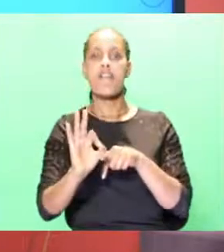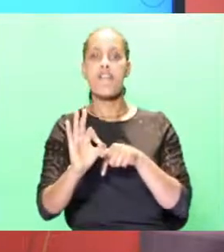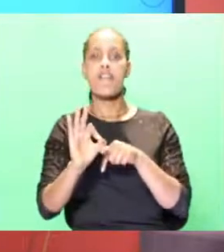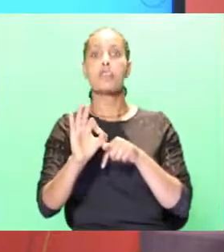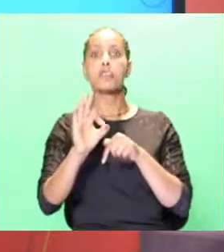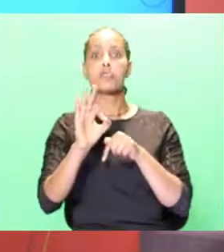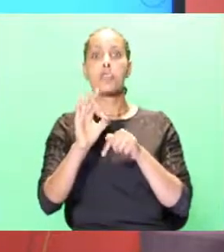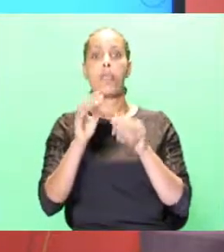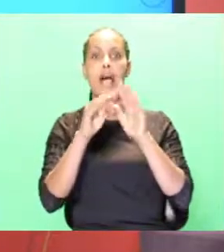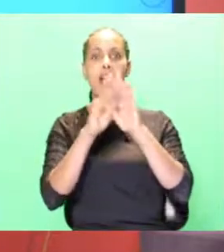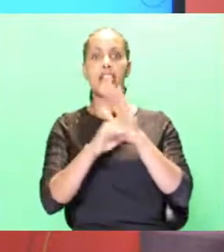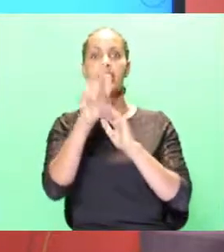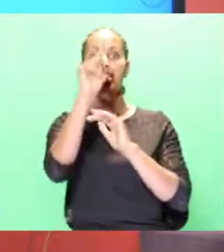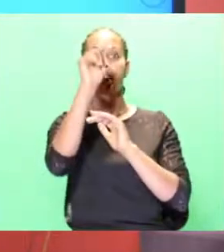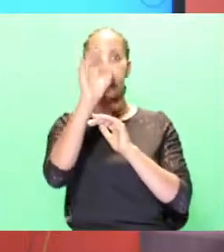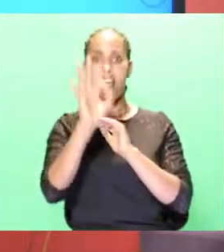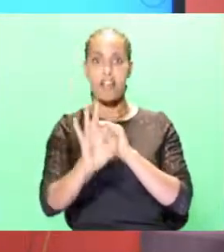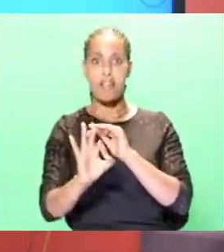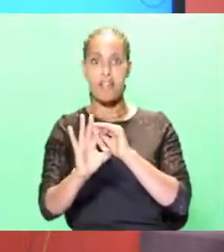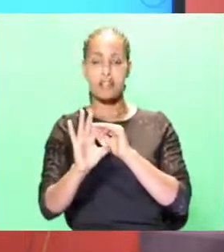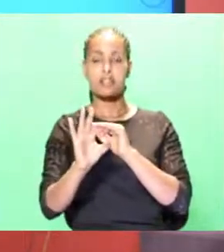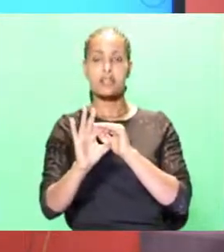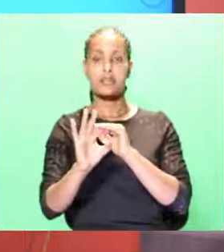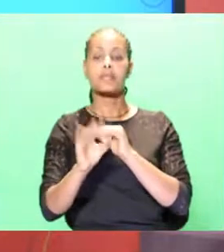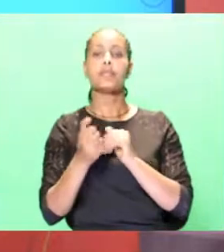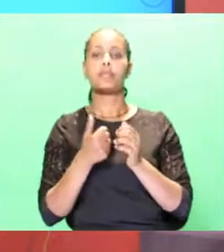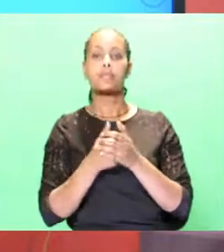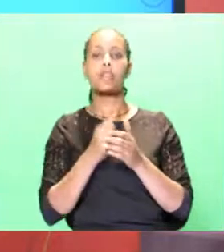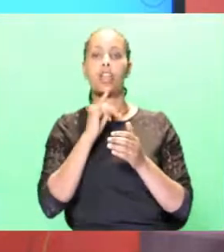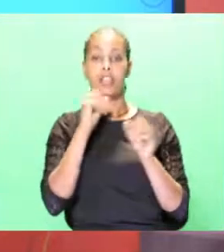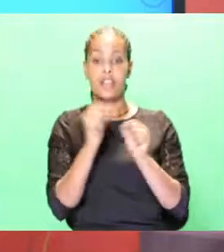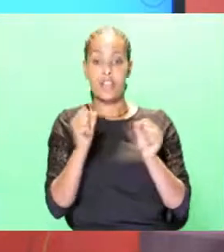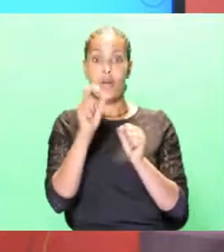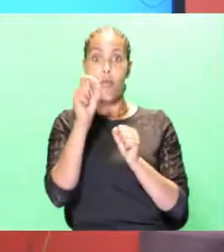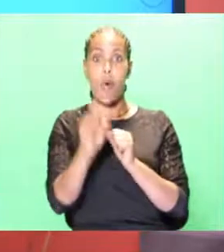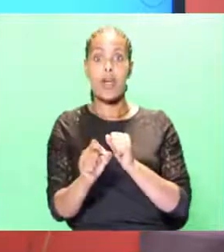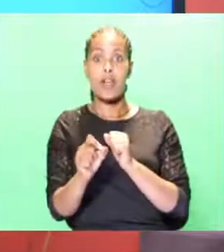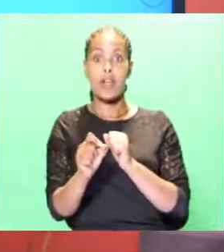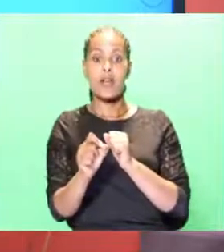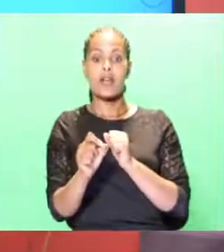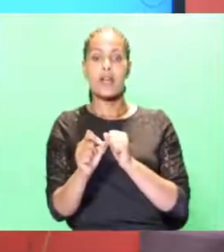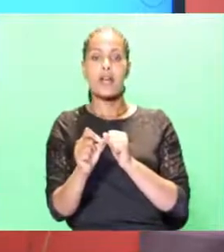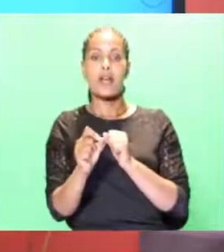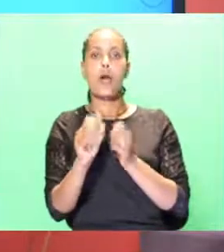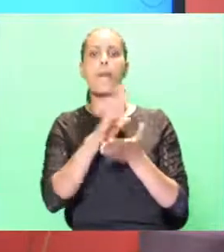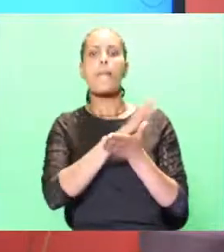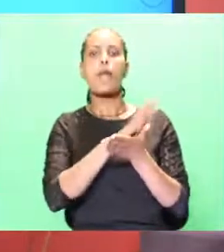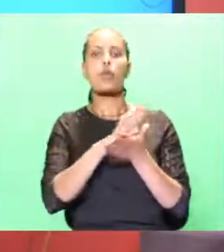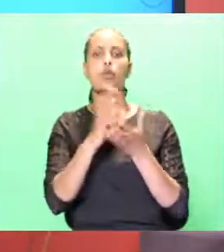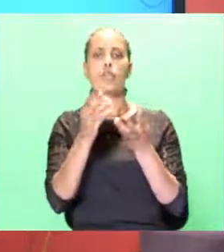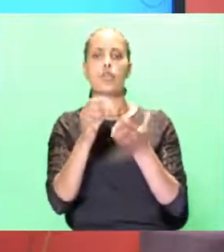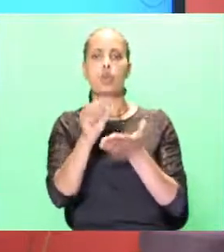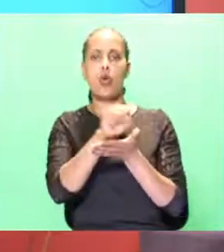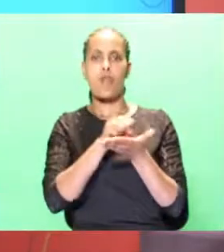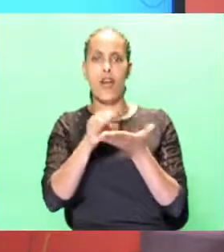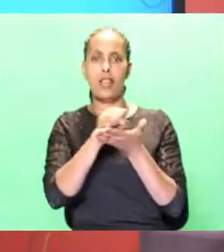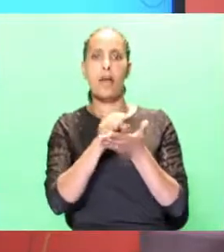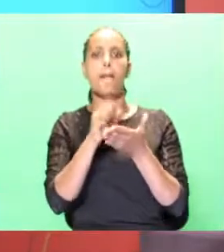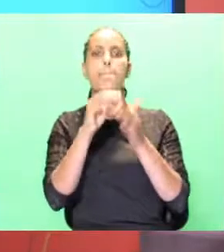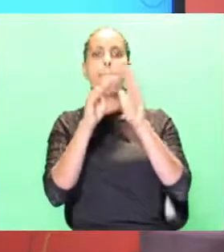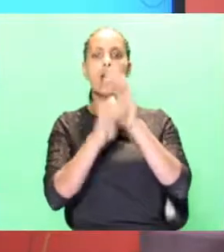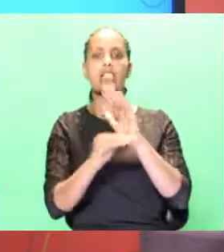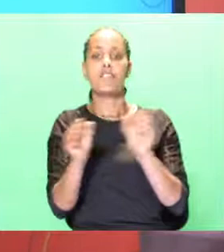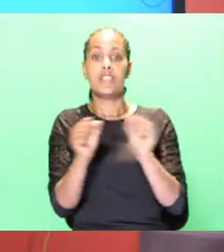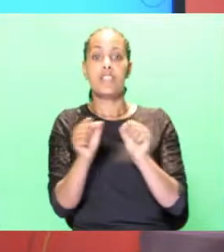F minus Tf. T naught F is freezing point of pure solvent minus